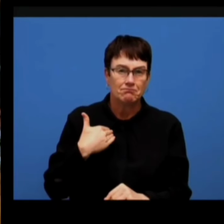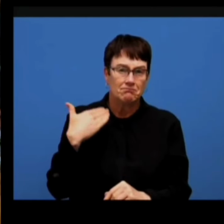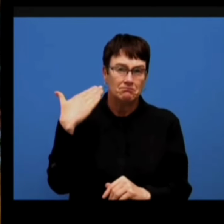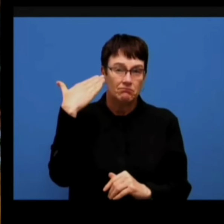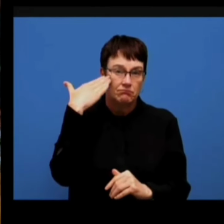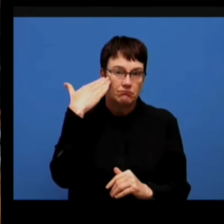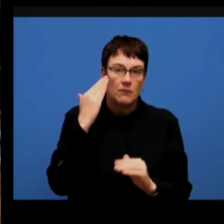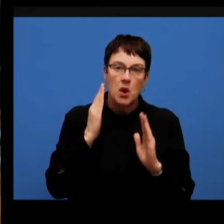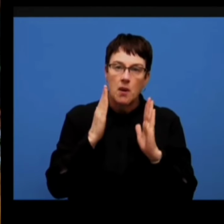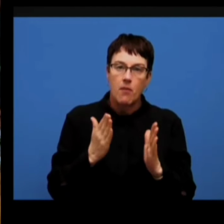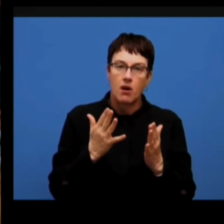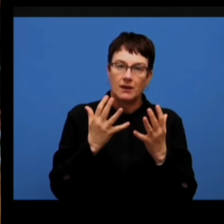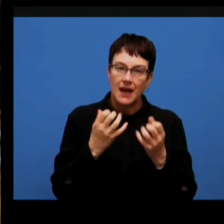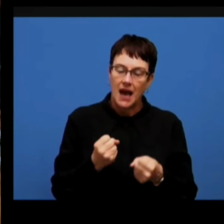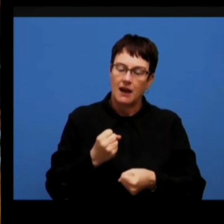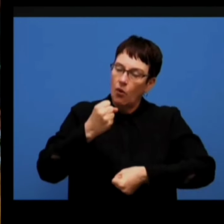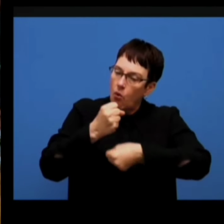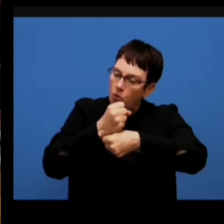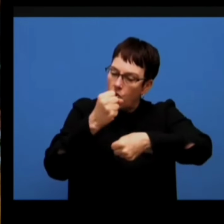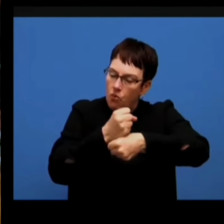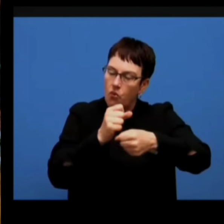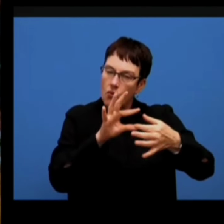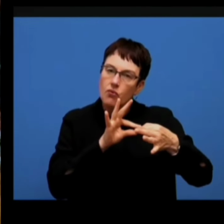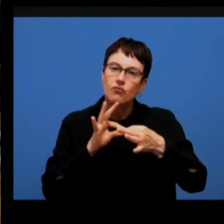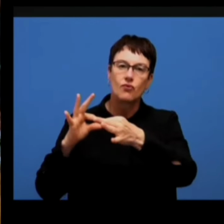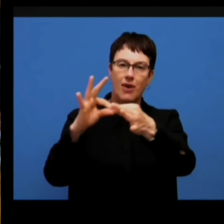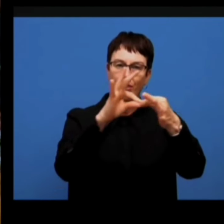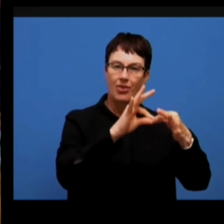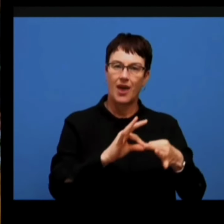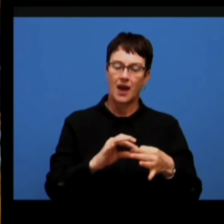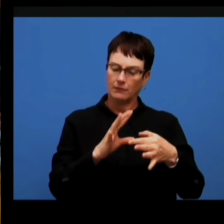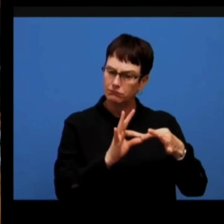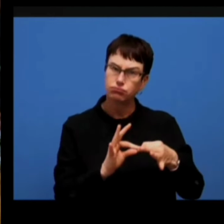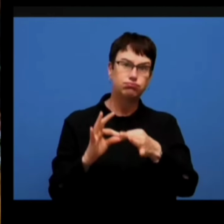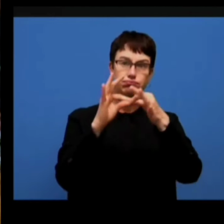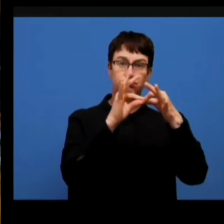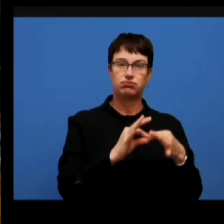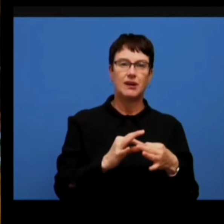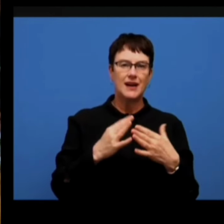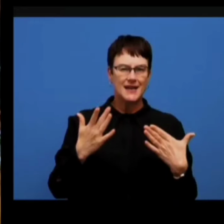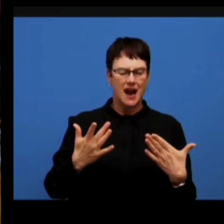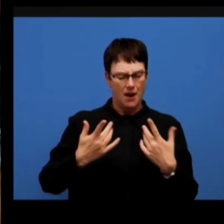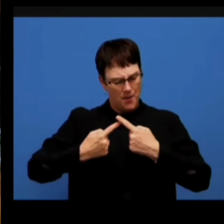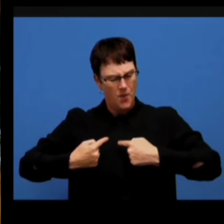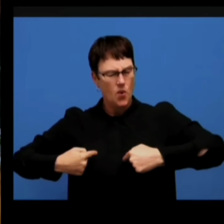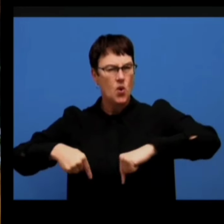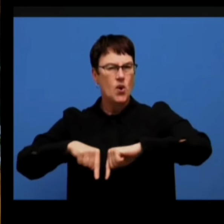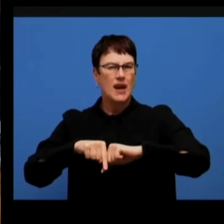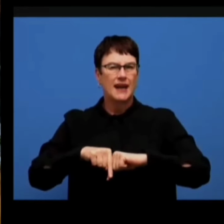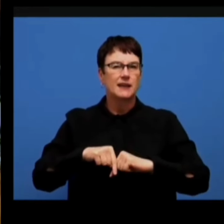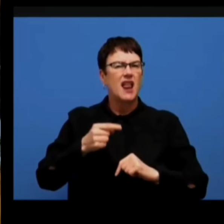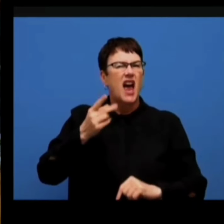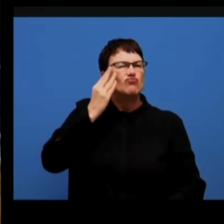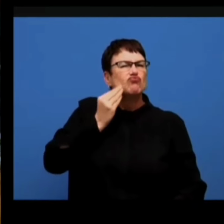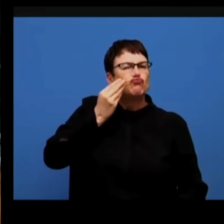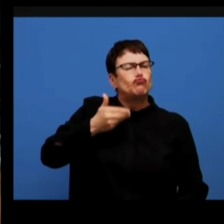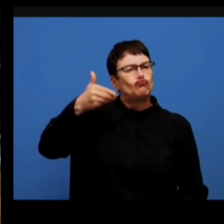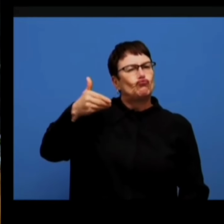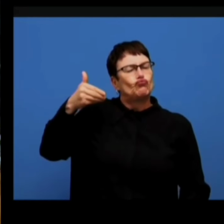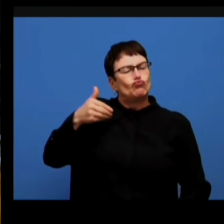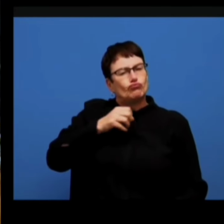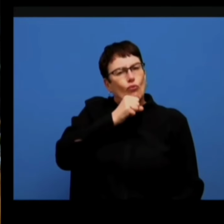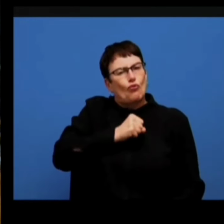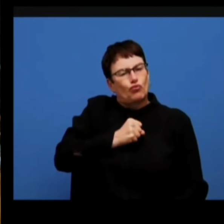elders remain concerned at the lack of progress to tackle these risks globally.